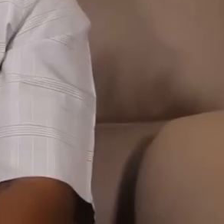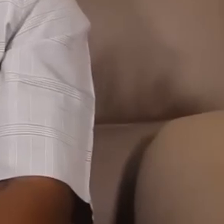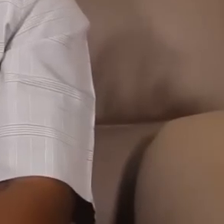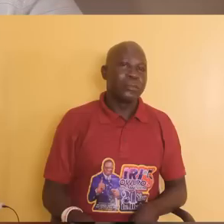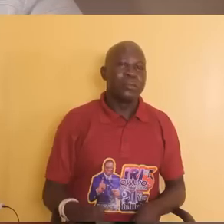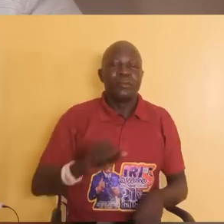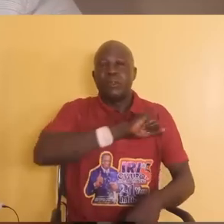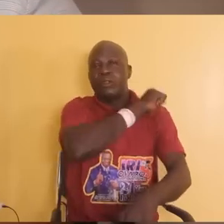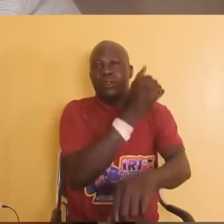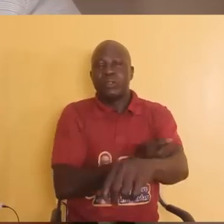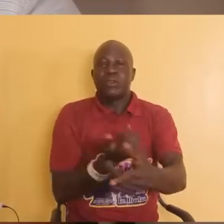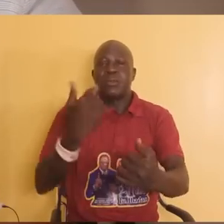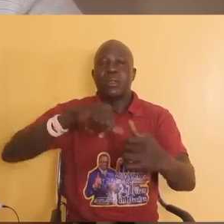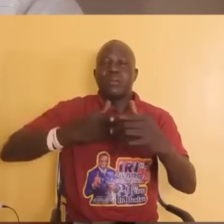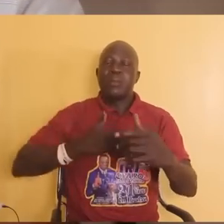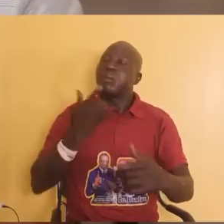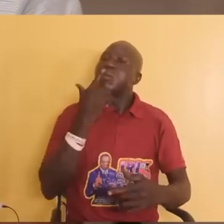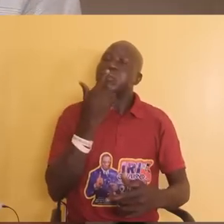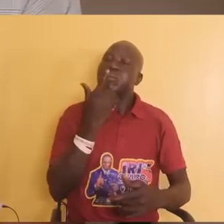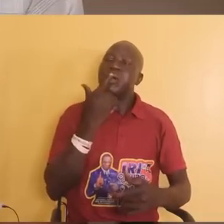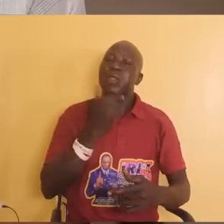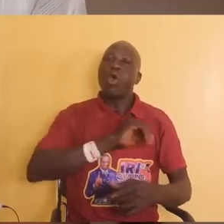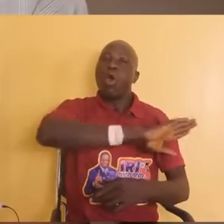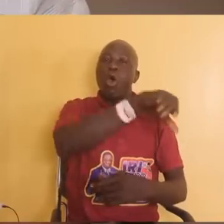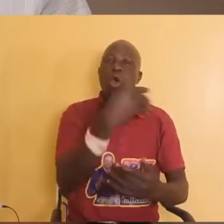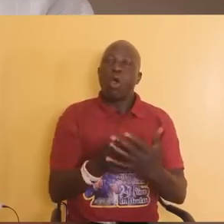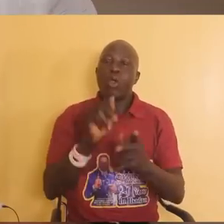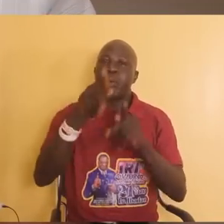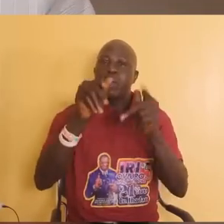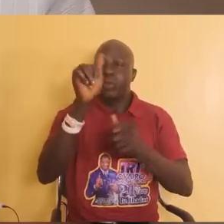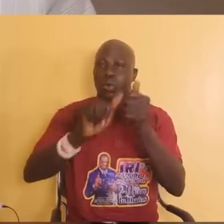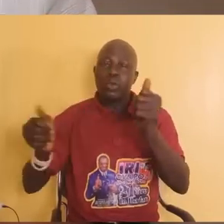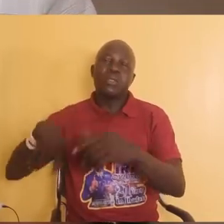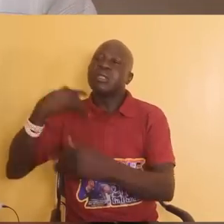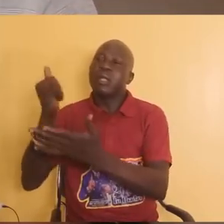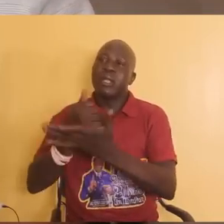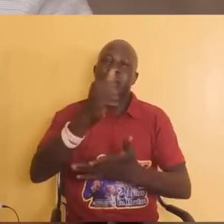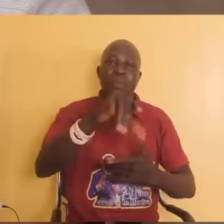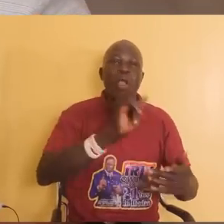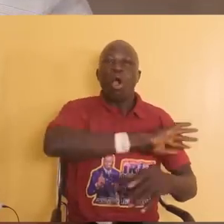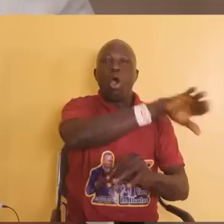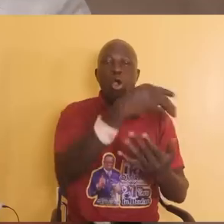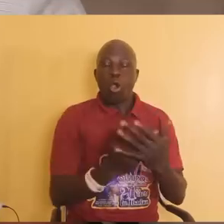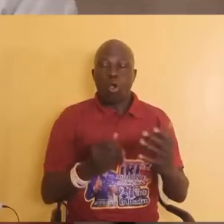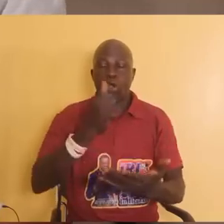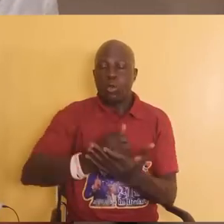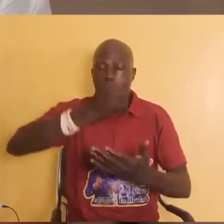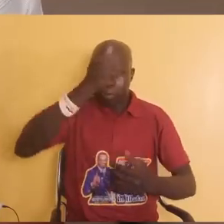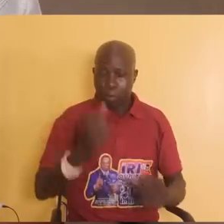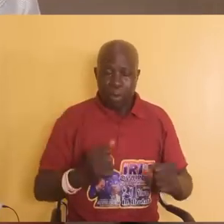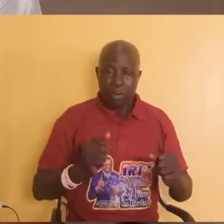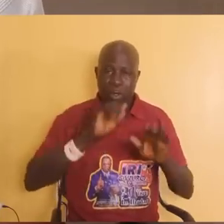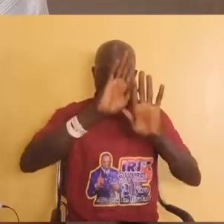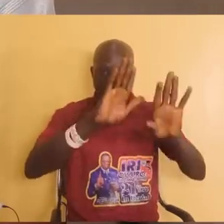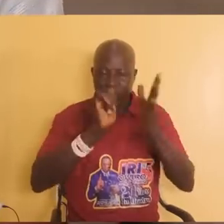I said to no, me daddy. Authority comes out from my mouth. Gbogbo eniyan ni ko sa mi. Everyone should say amen. Gbogbo agbara ti ma toju orun mu yan.